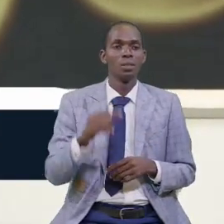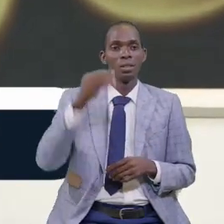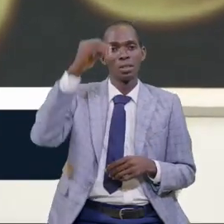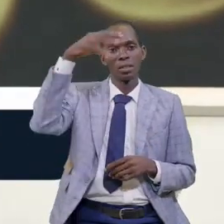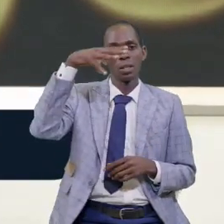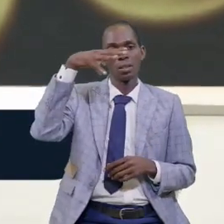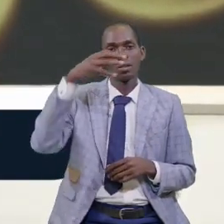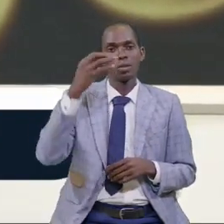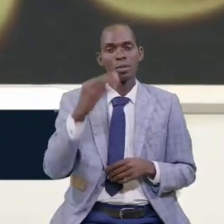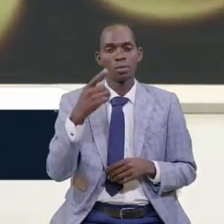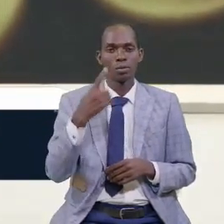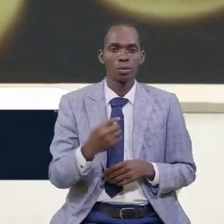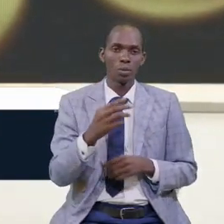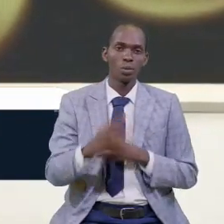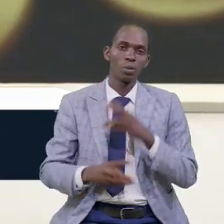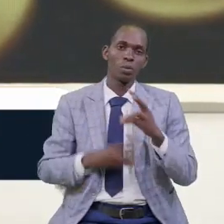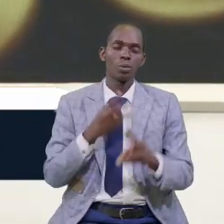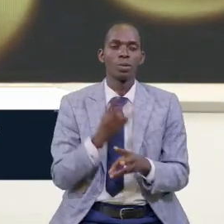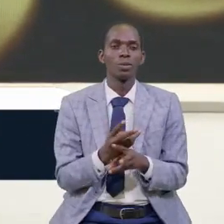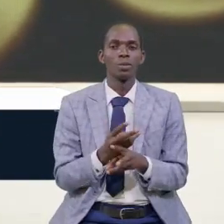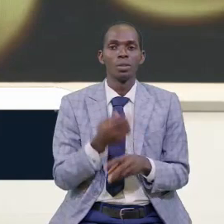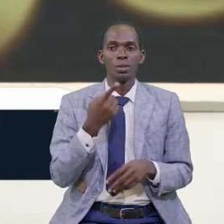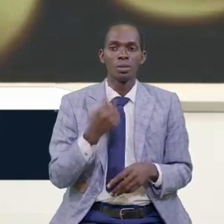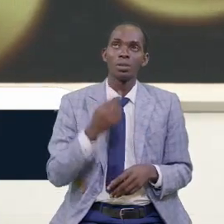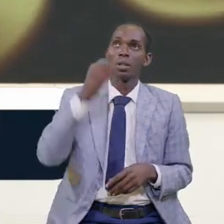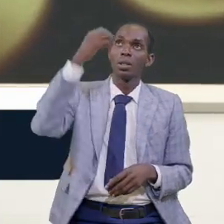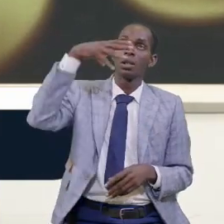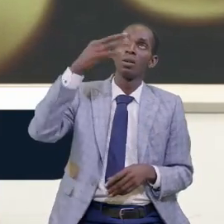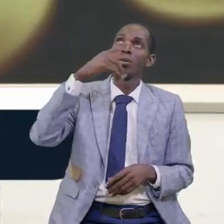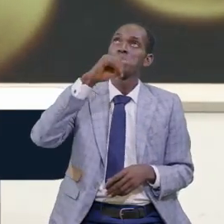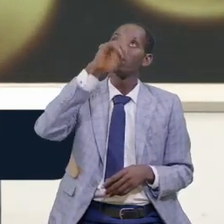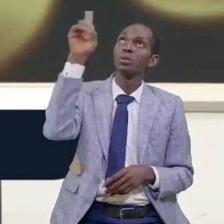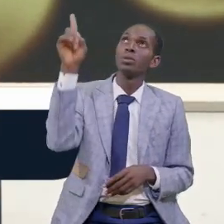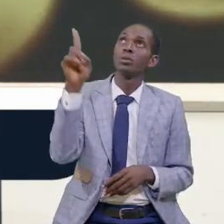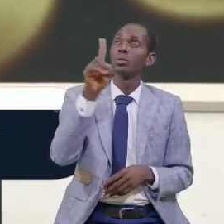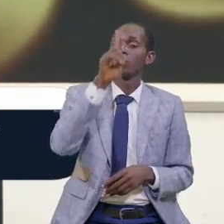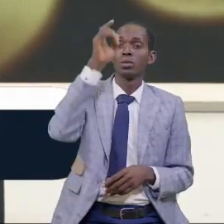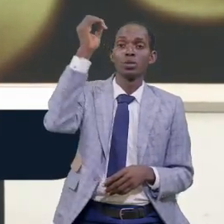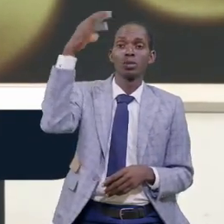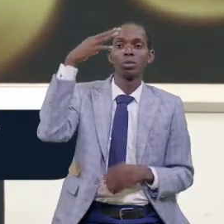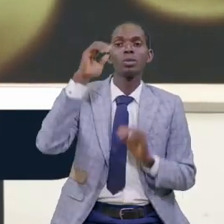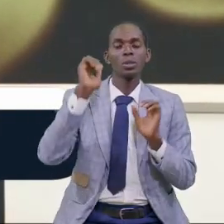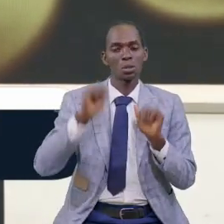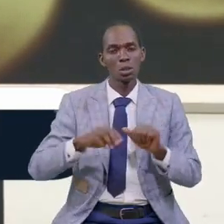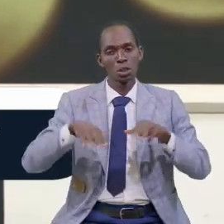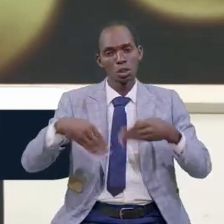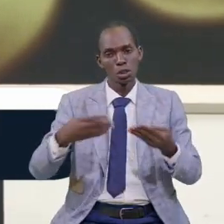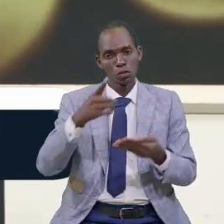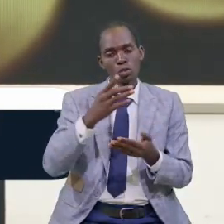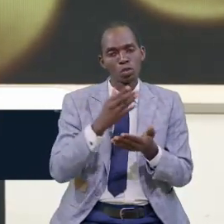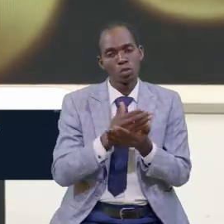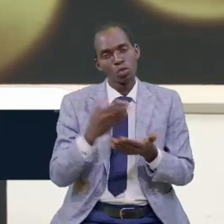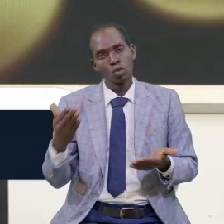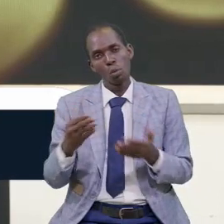the world. The light of the sun can give you some physical light to see around